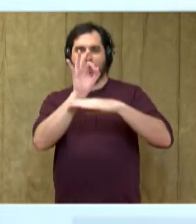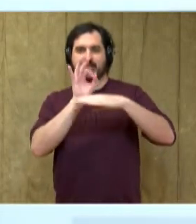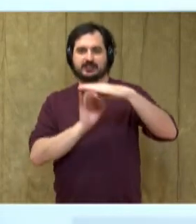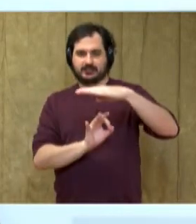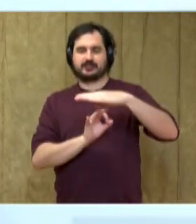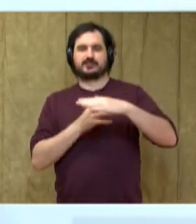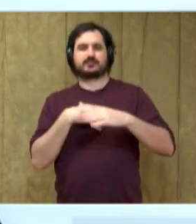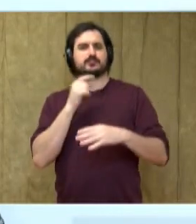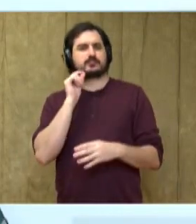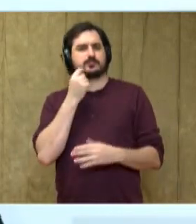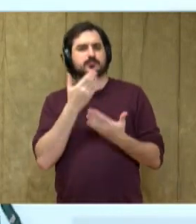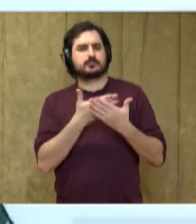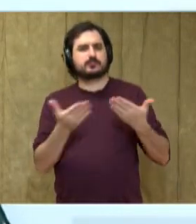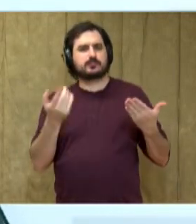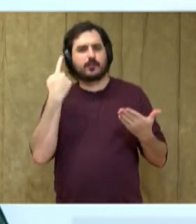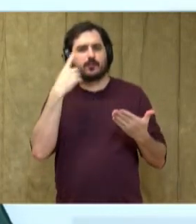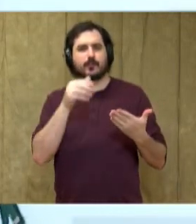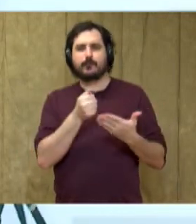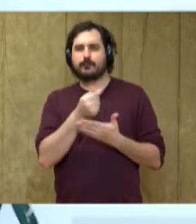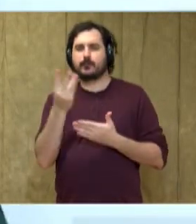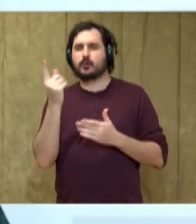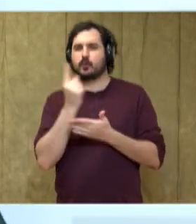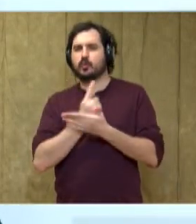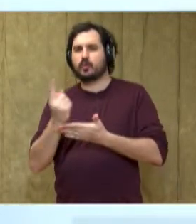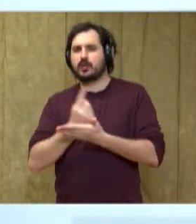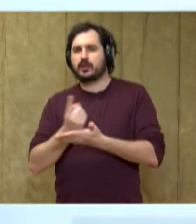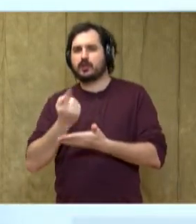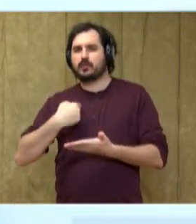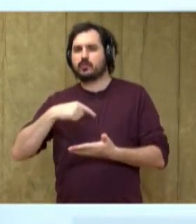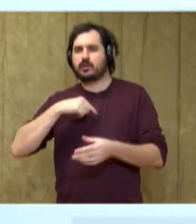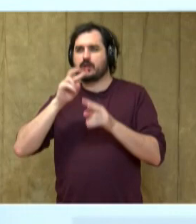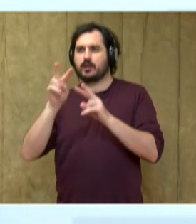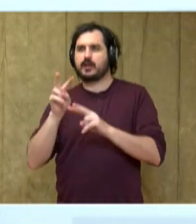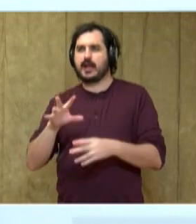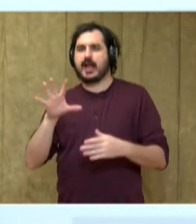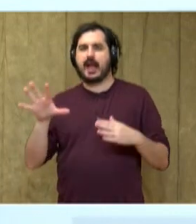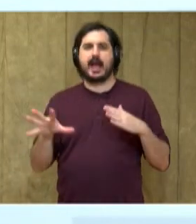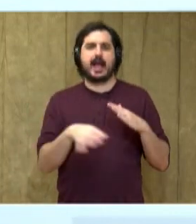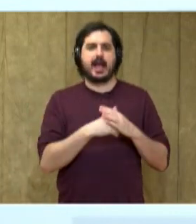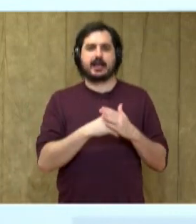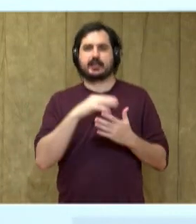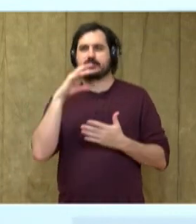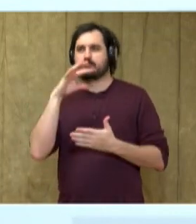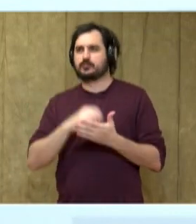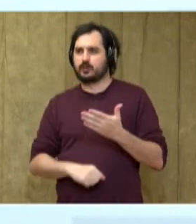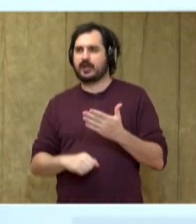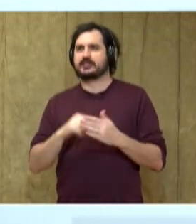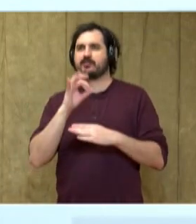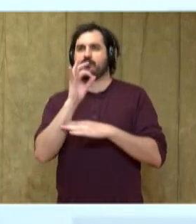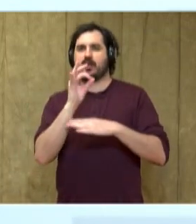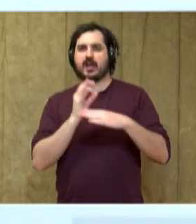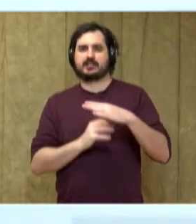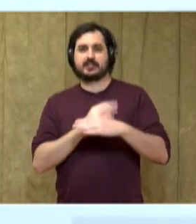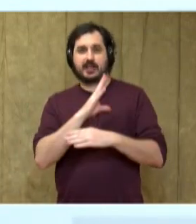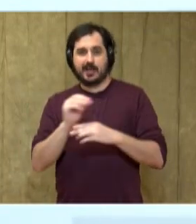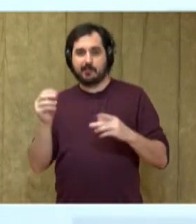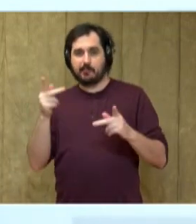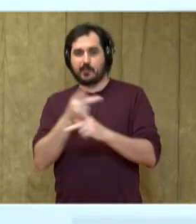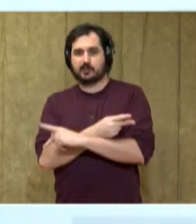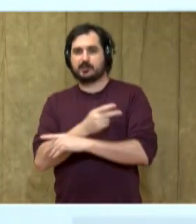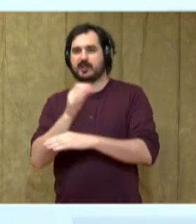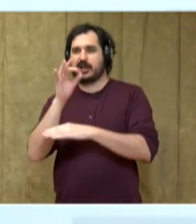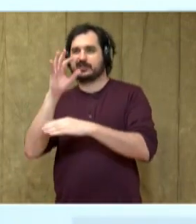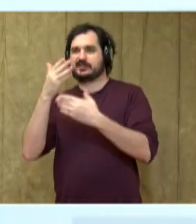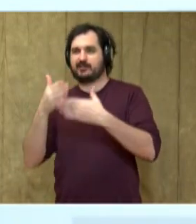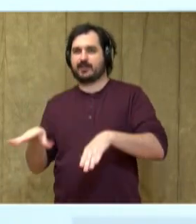few weeks is that we're going to look at adding and subtracting fractions and multiplying and dividing fractions, which you've already done. So we're